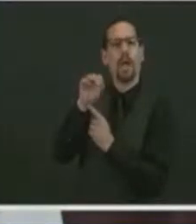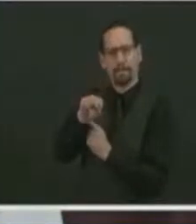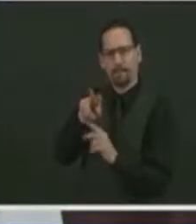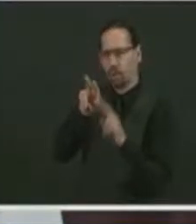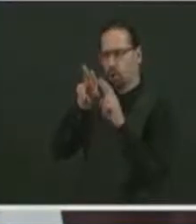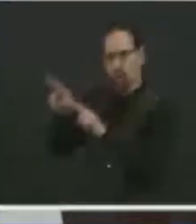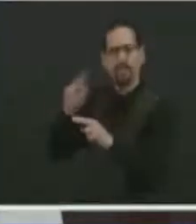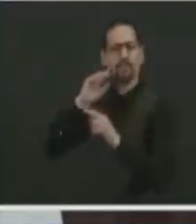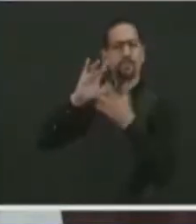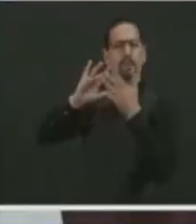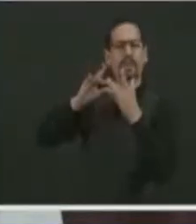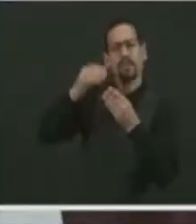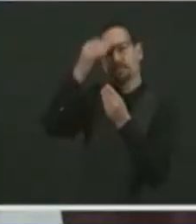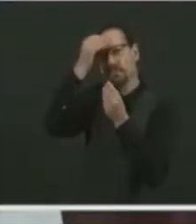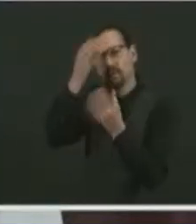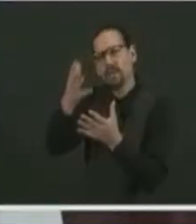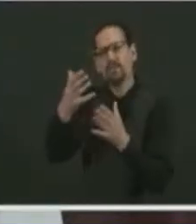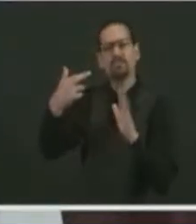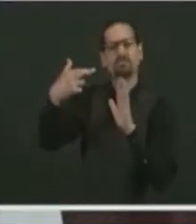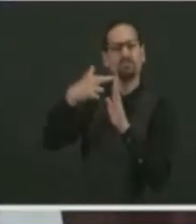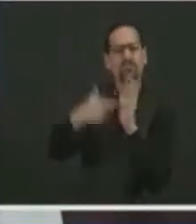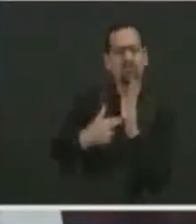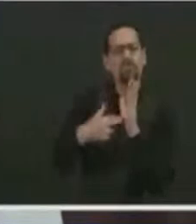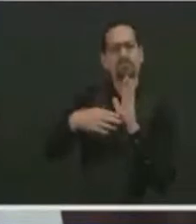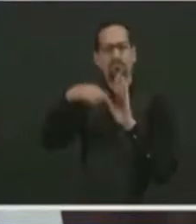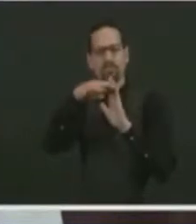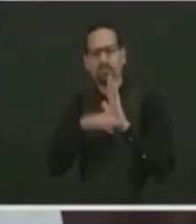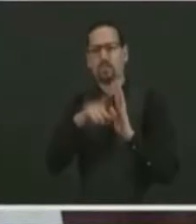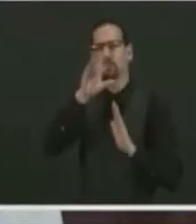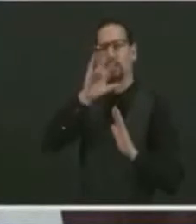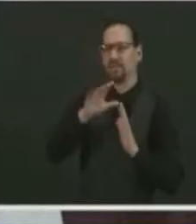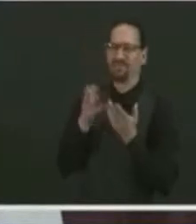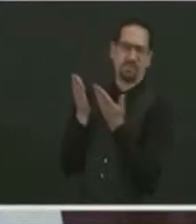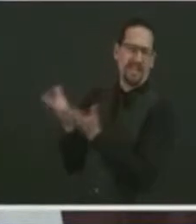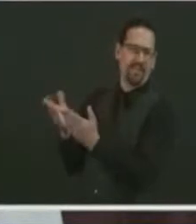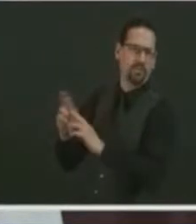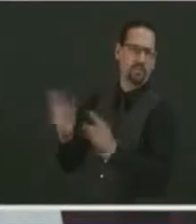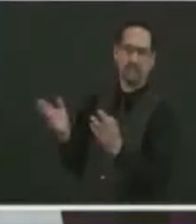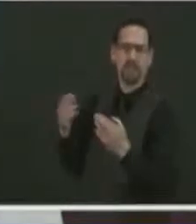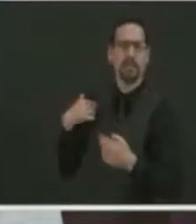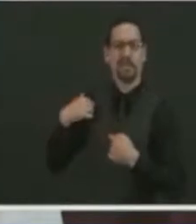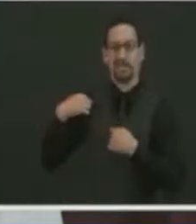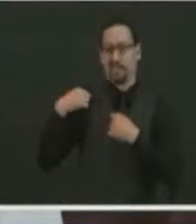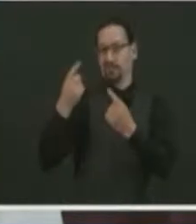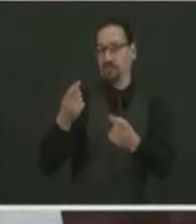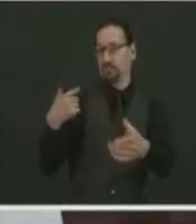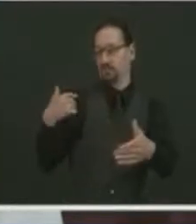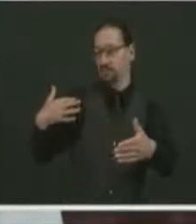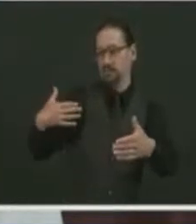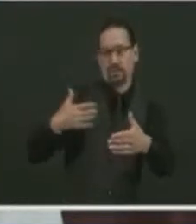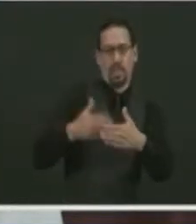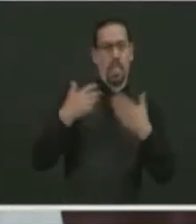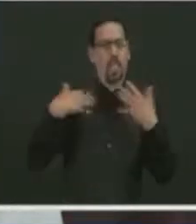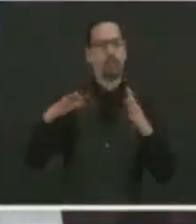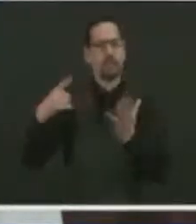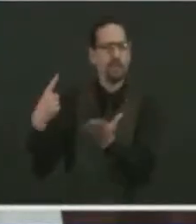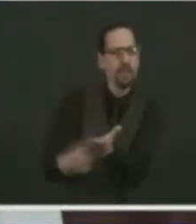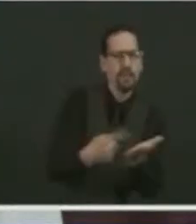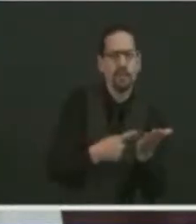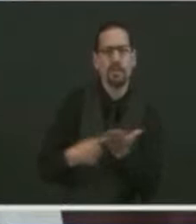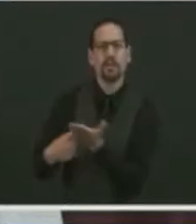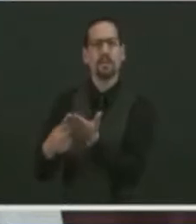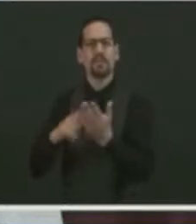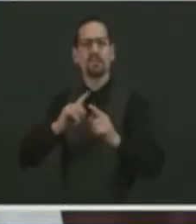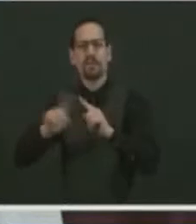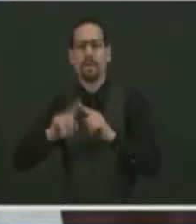with many gym owners, and I want to thank them for their support. I also want to note